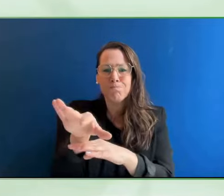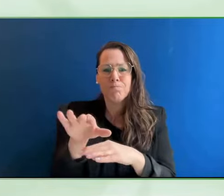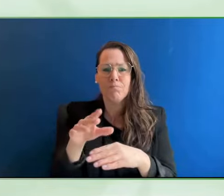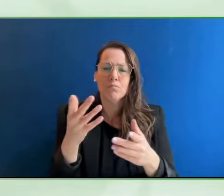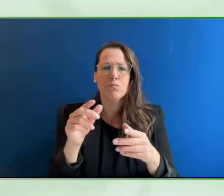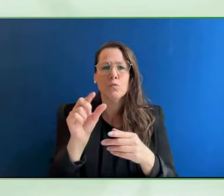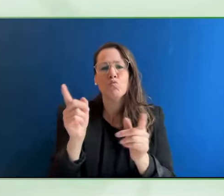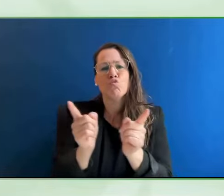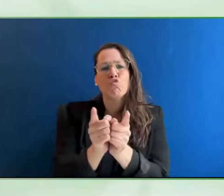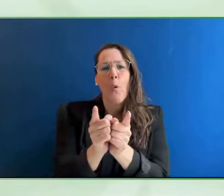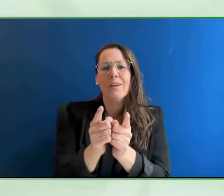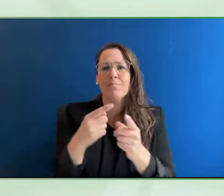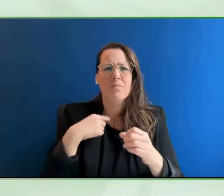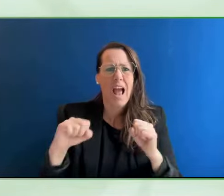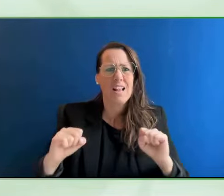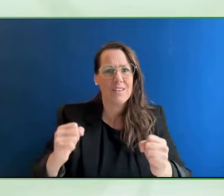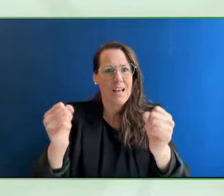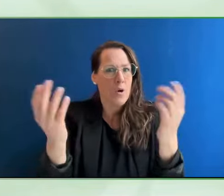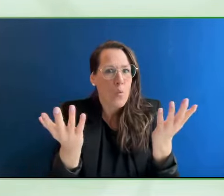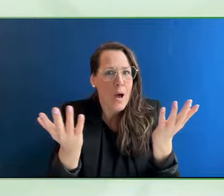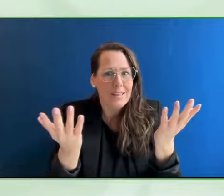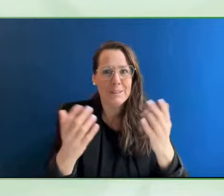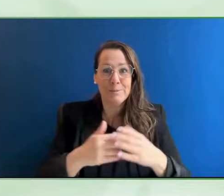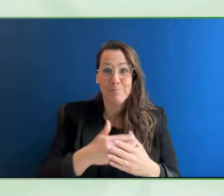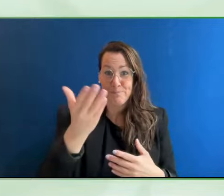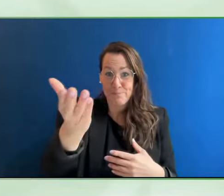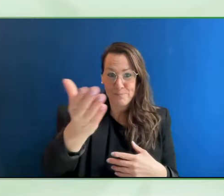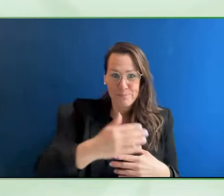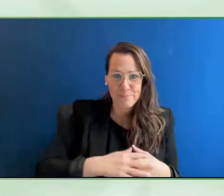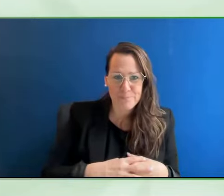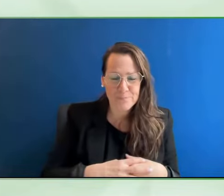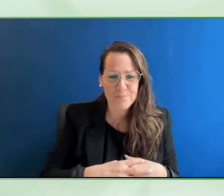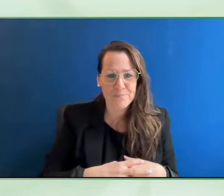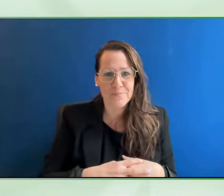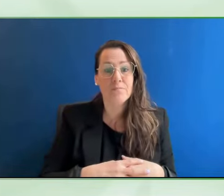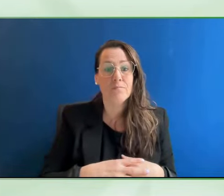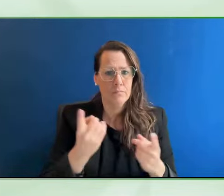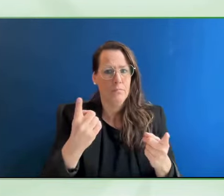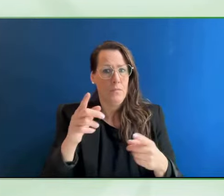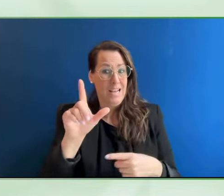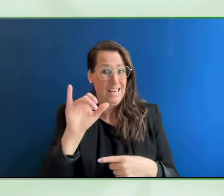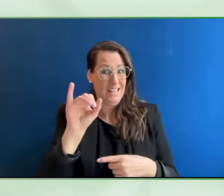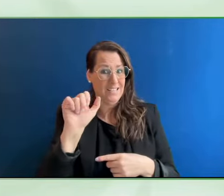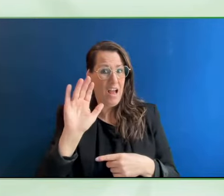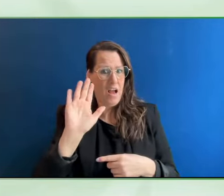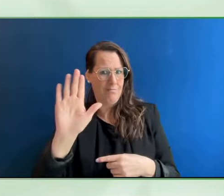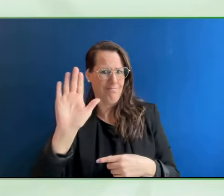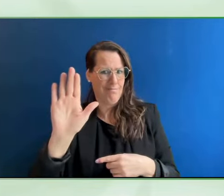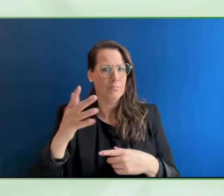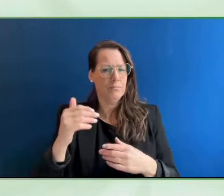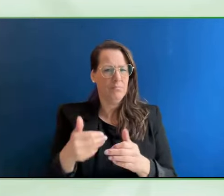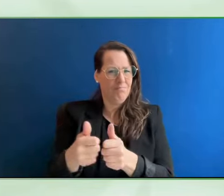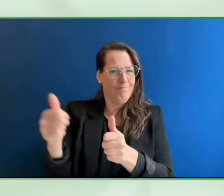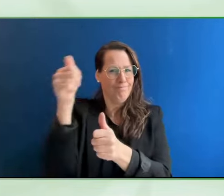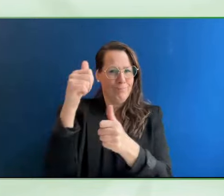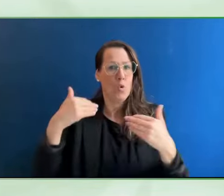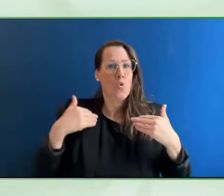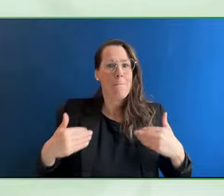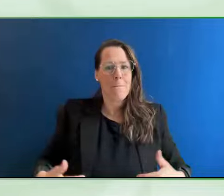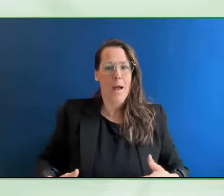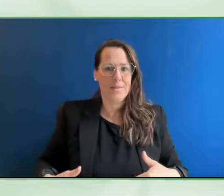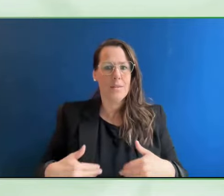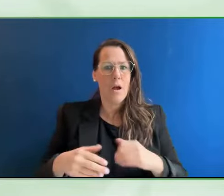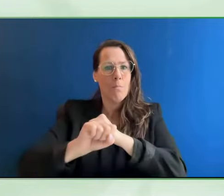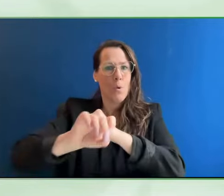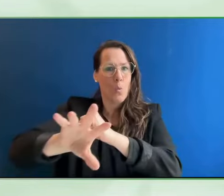that we started this initiative called LICHT ins Dunkel. It's funded 50 years ago in Lower